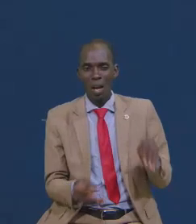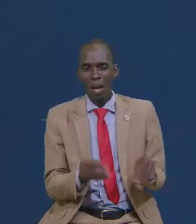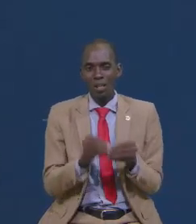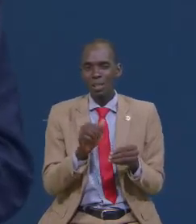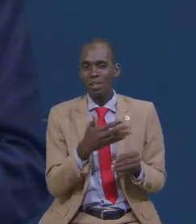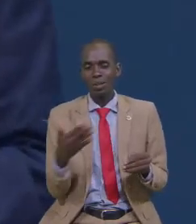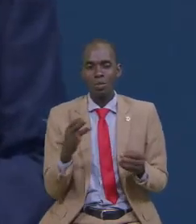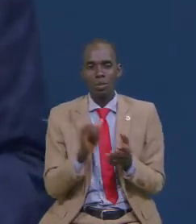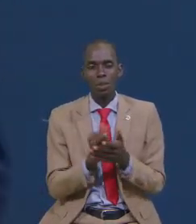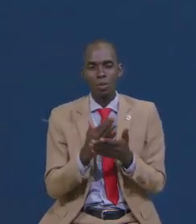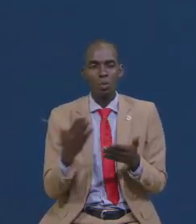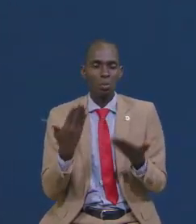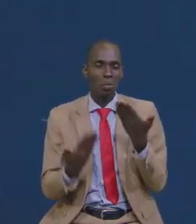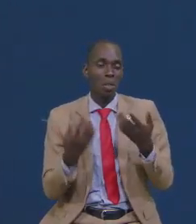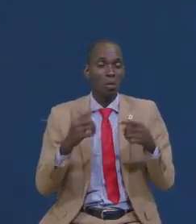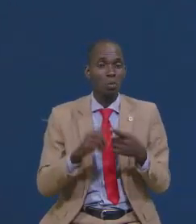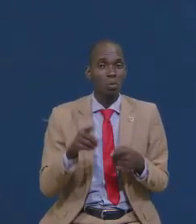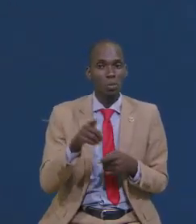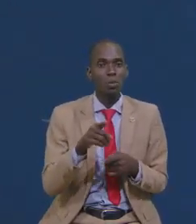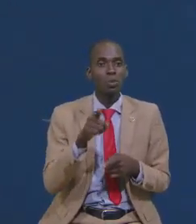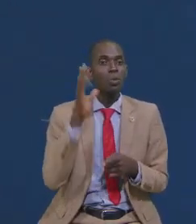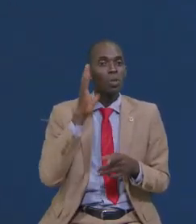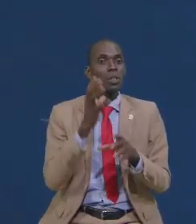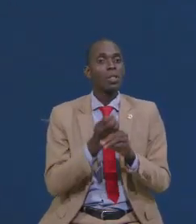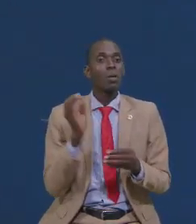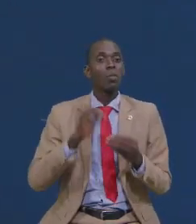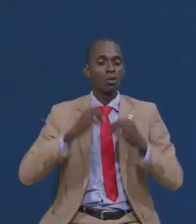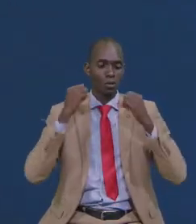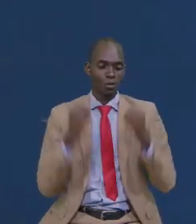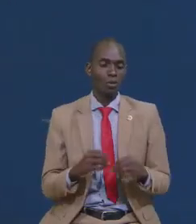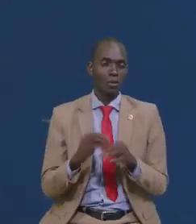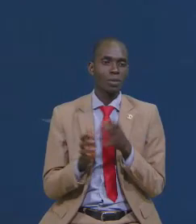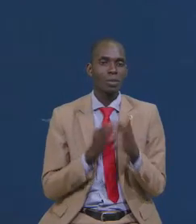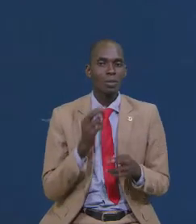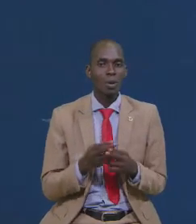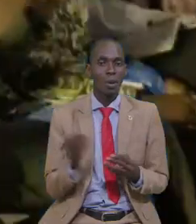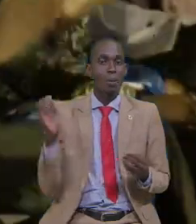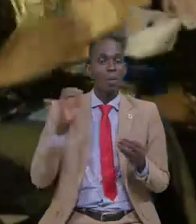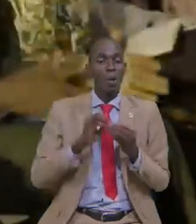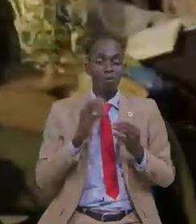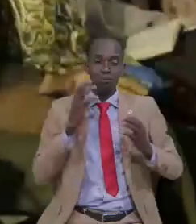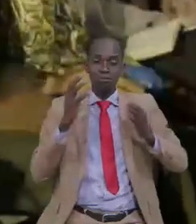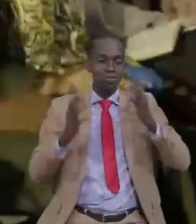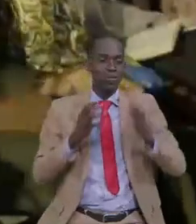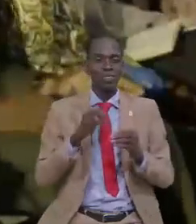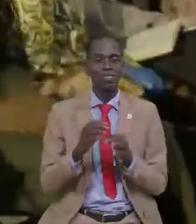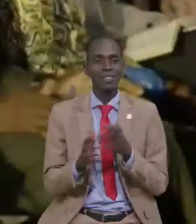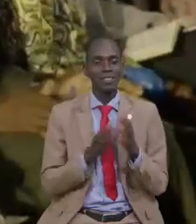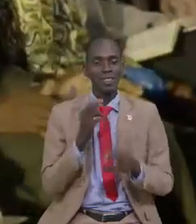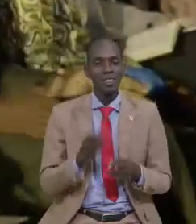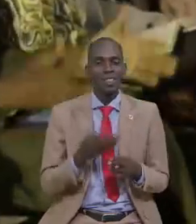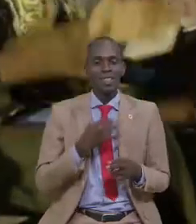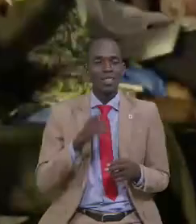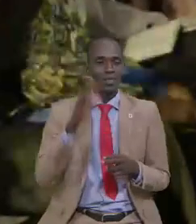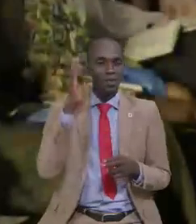will happen, you'll be getting stronger, yes. Getting fatter, yes. And you'll be increasing